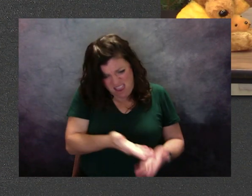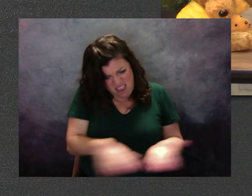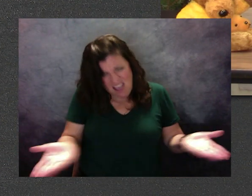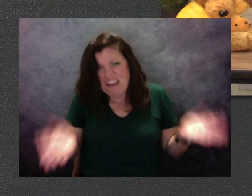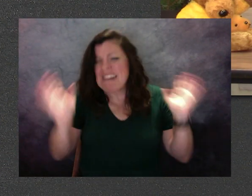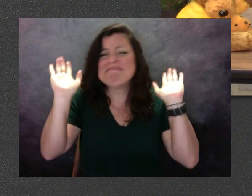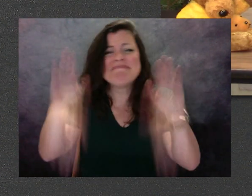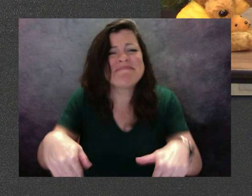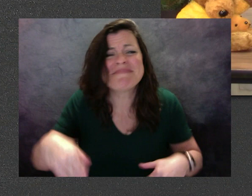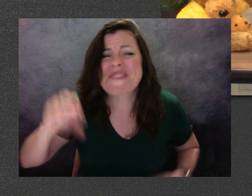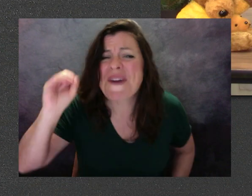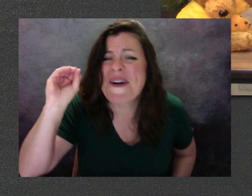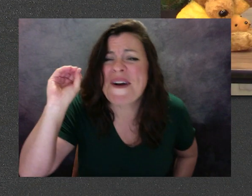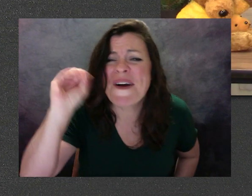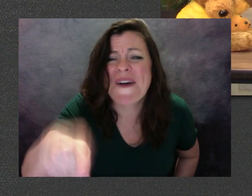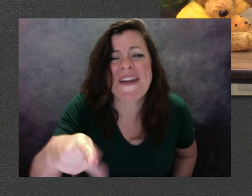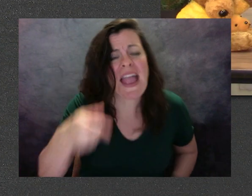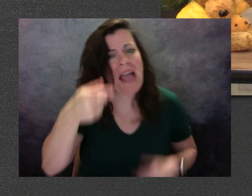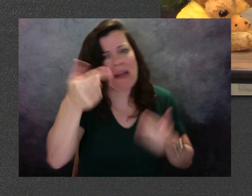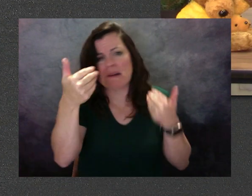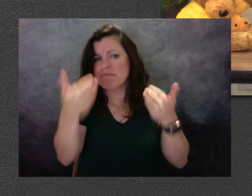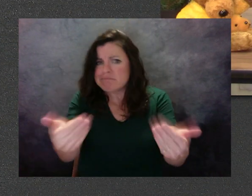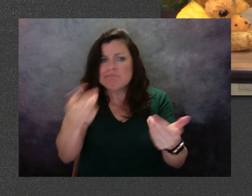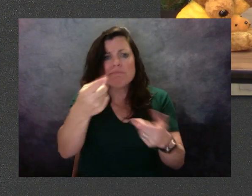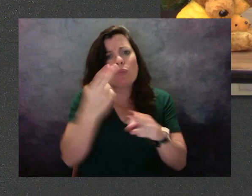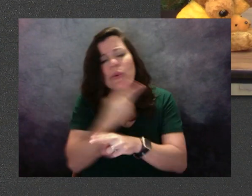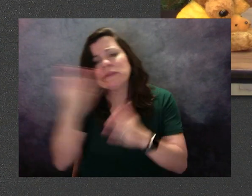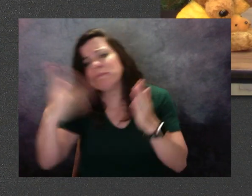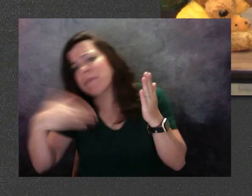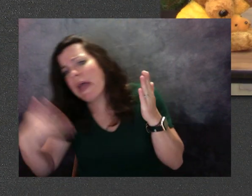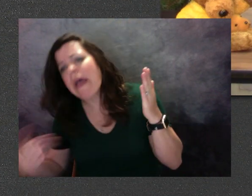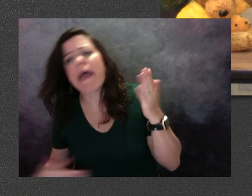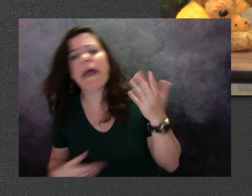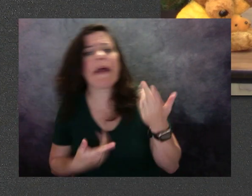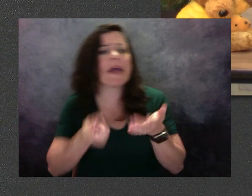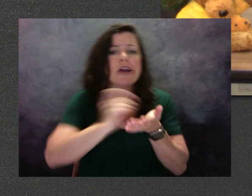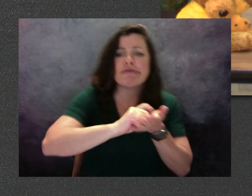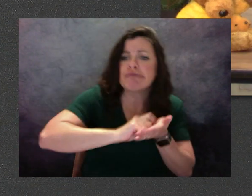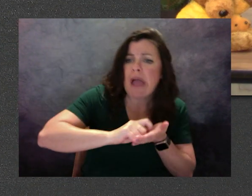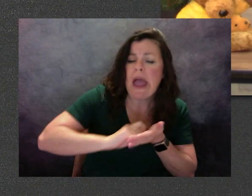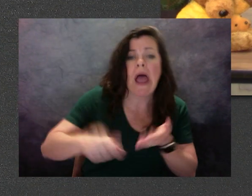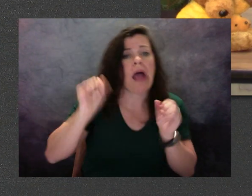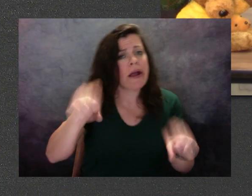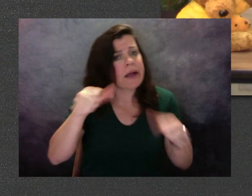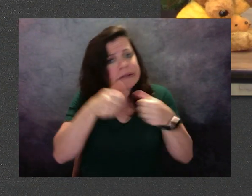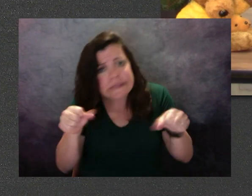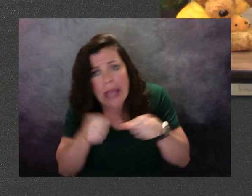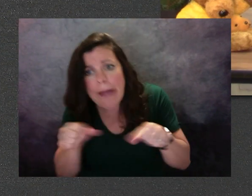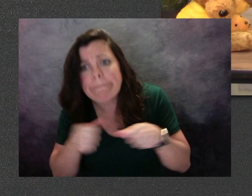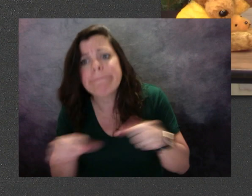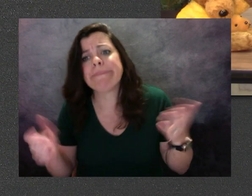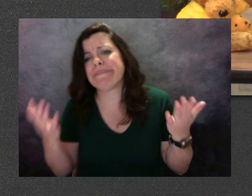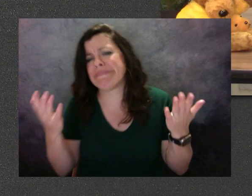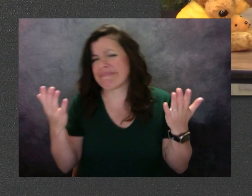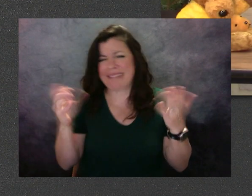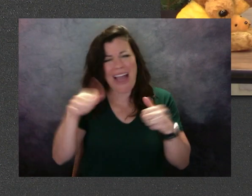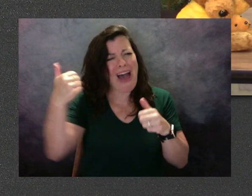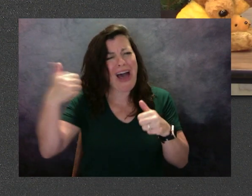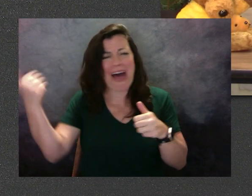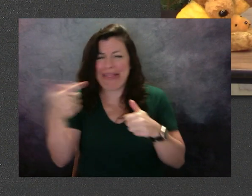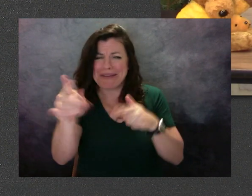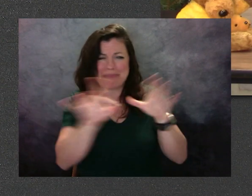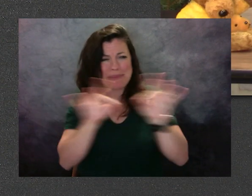might use tape instead of glue. That's okay. So we are gonna get started making our frog. So